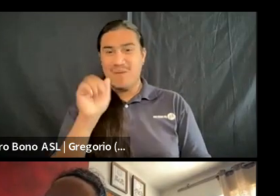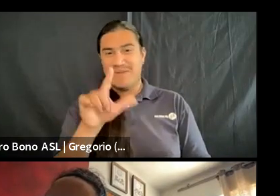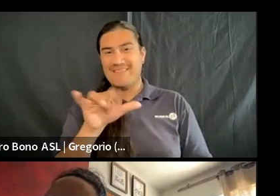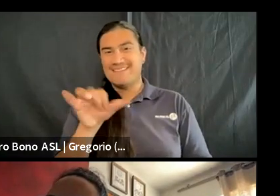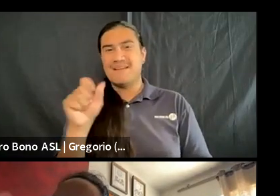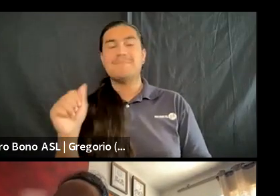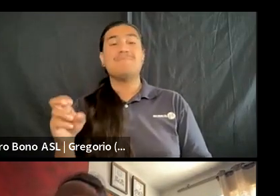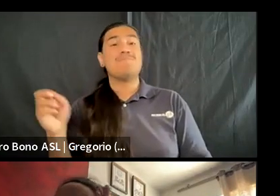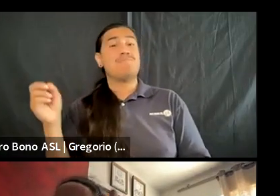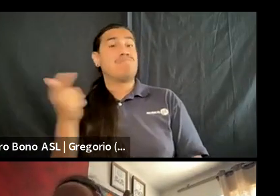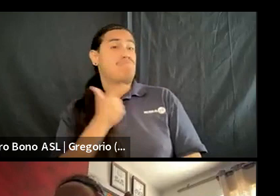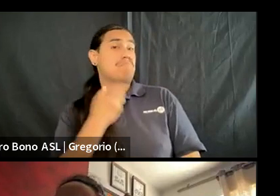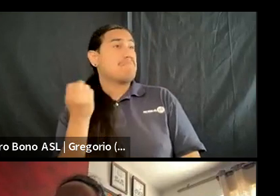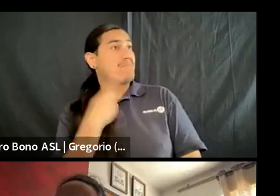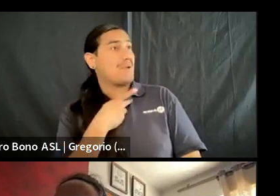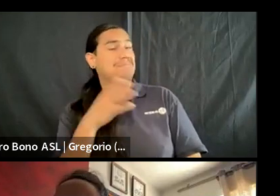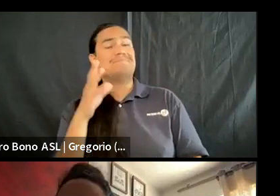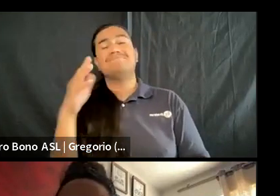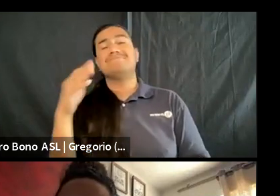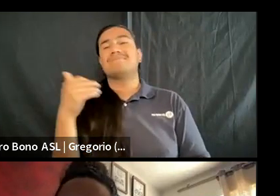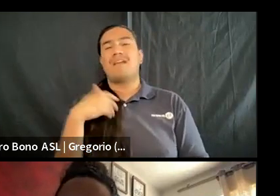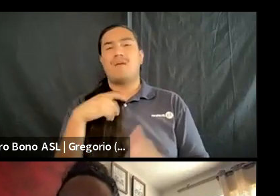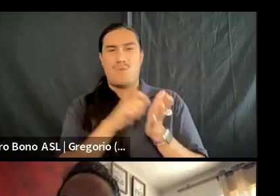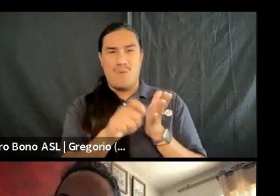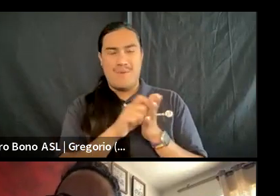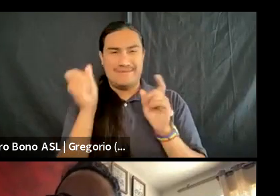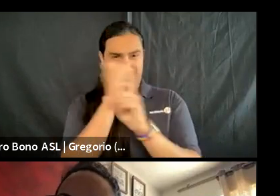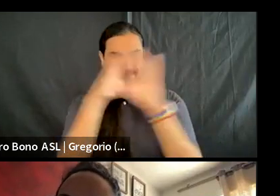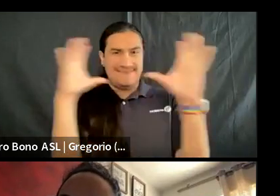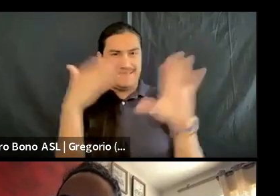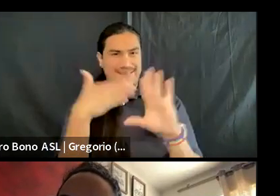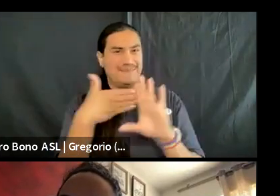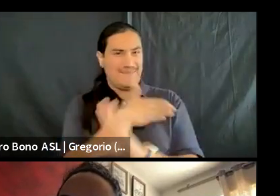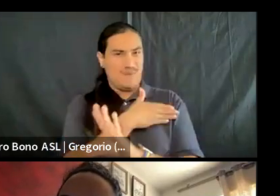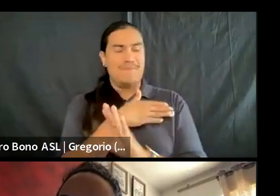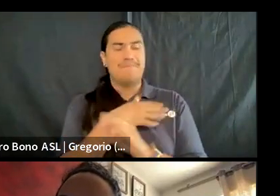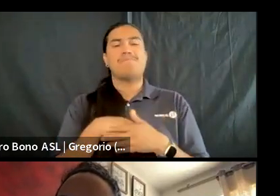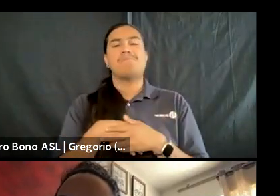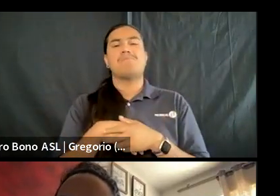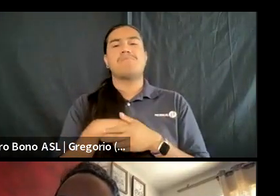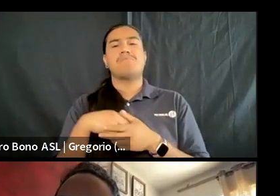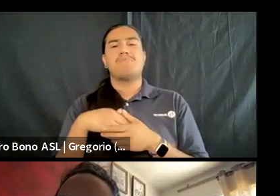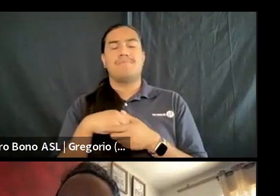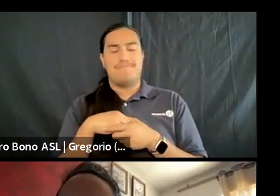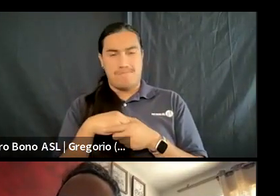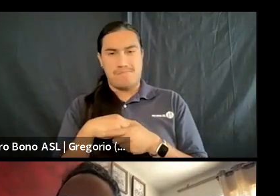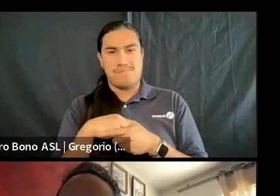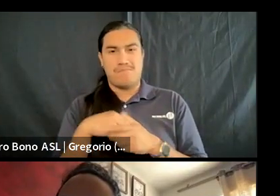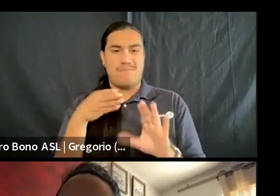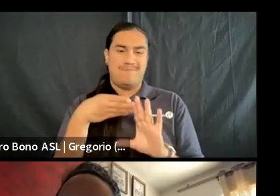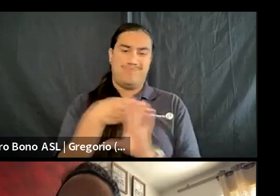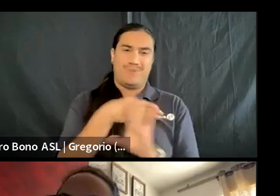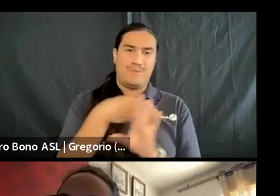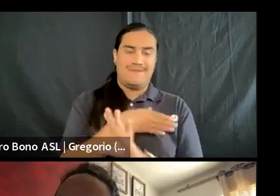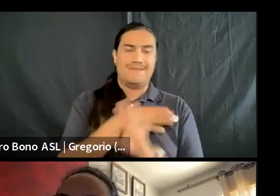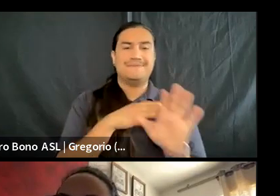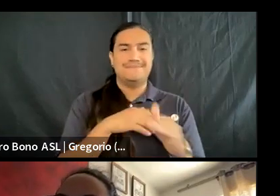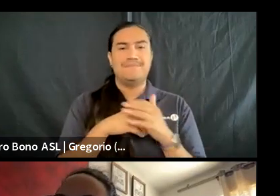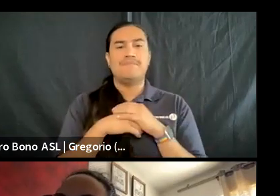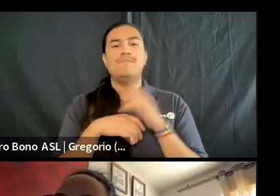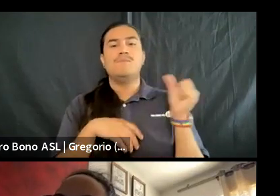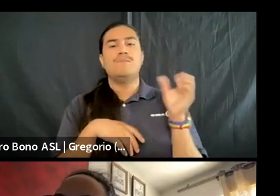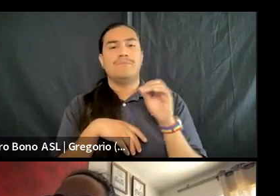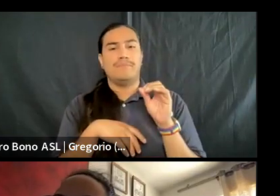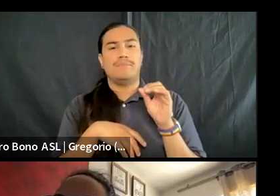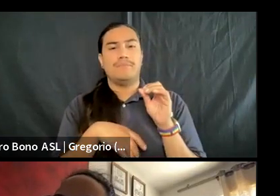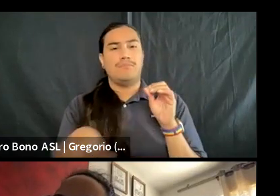Okay. I wrote a scene before my scene in the previous exercise. So